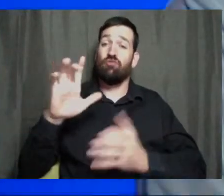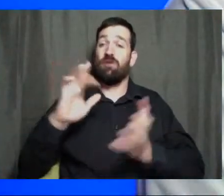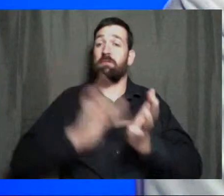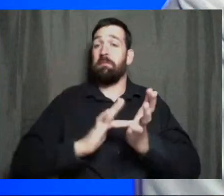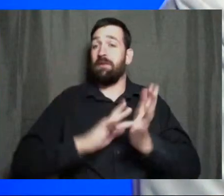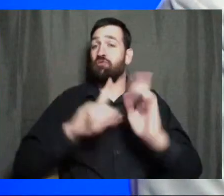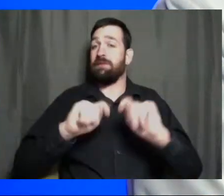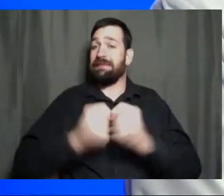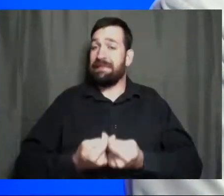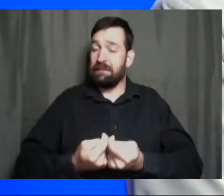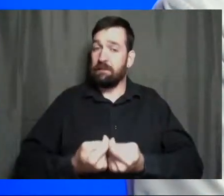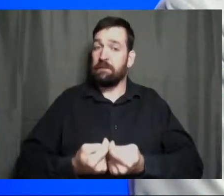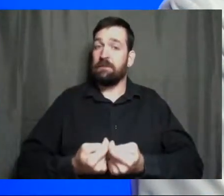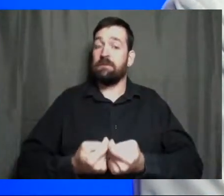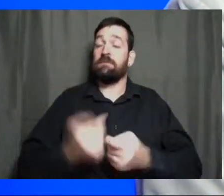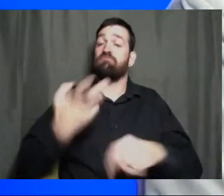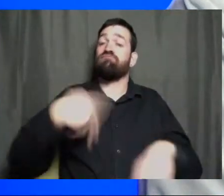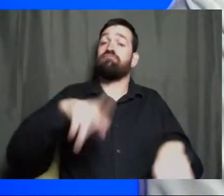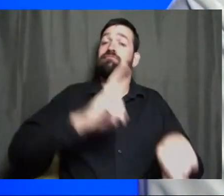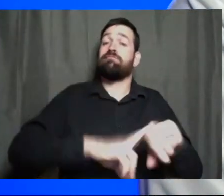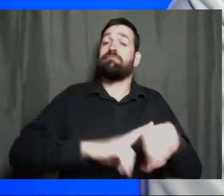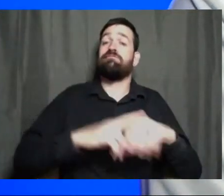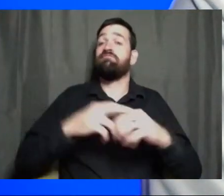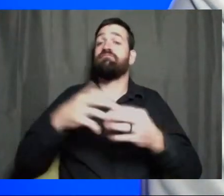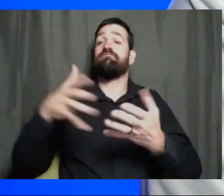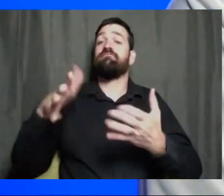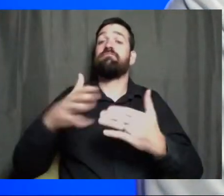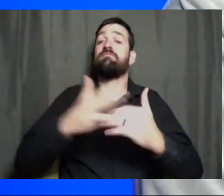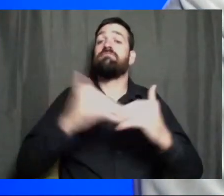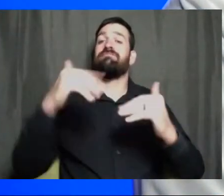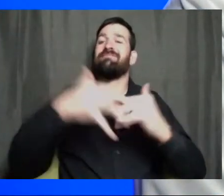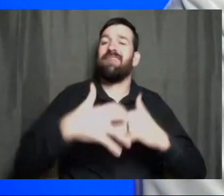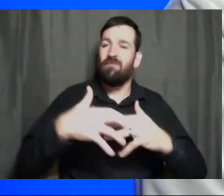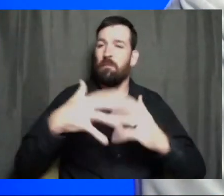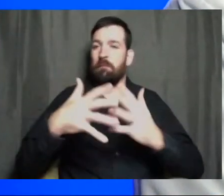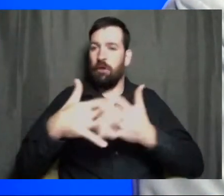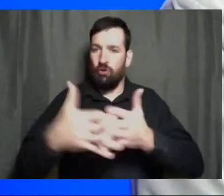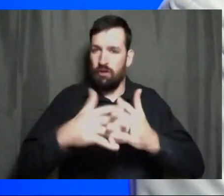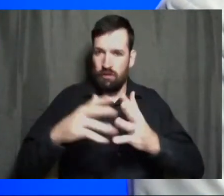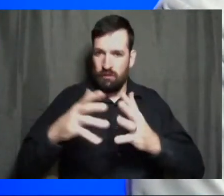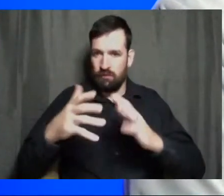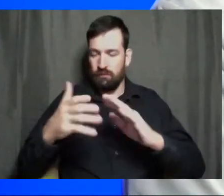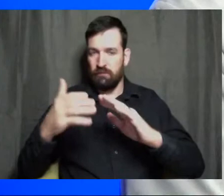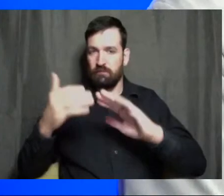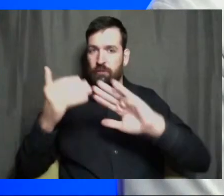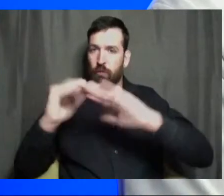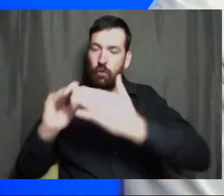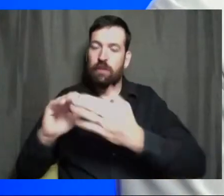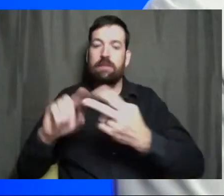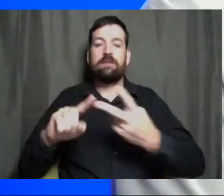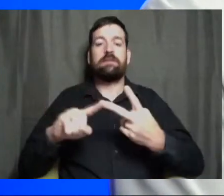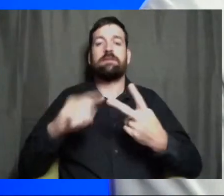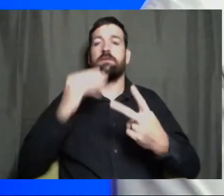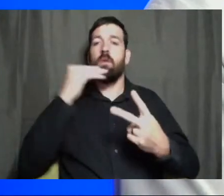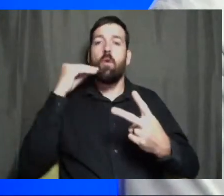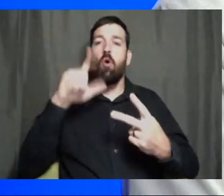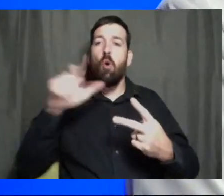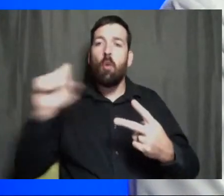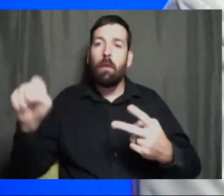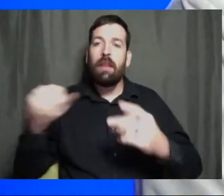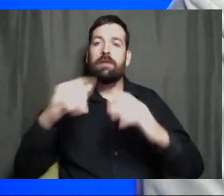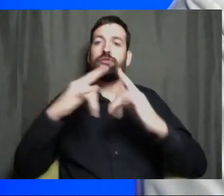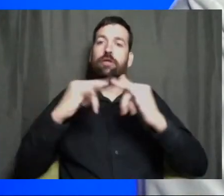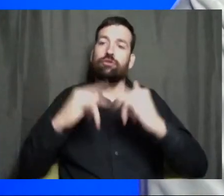Native American communities throughout the United States, and then worked with various homeless shelters, soup kitchens, hospices,